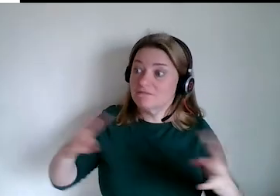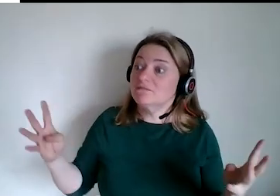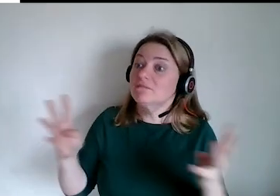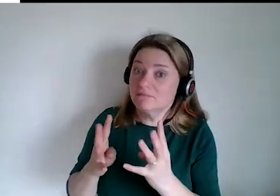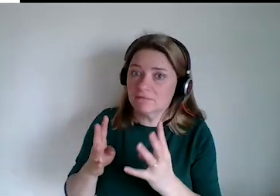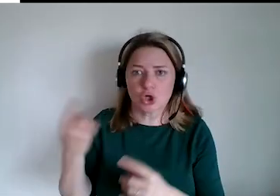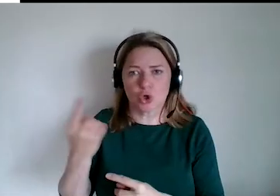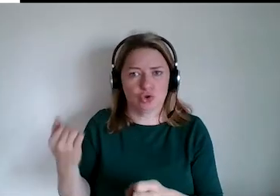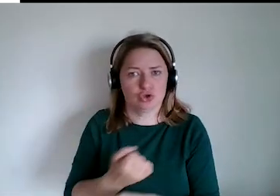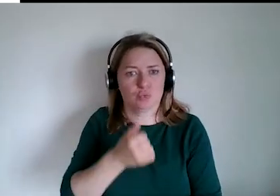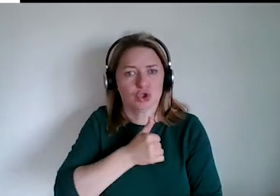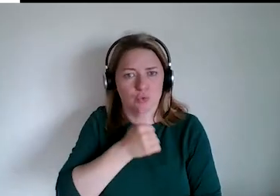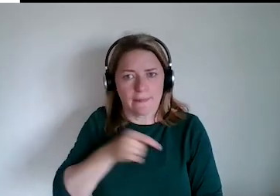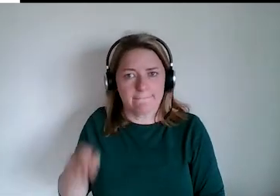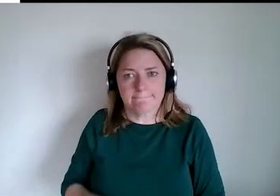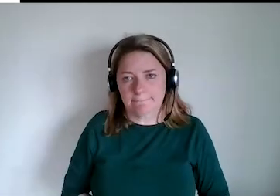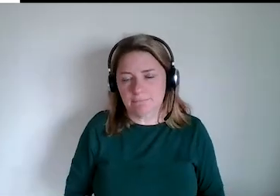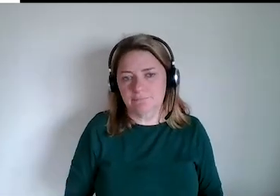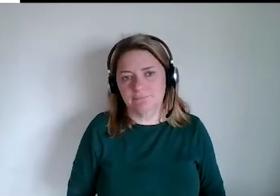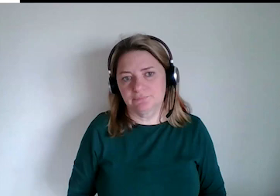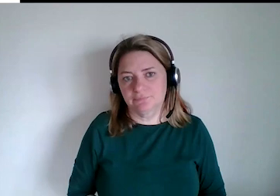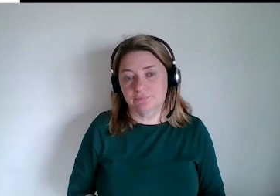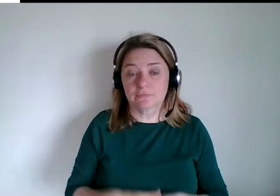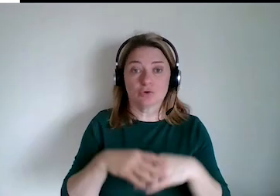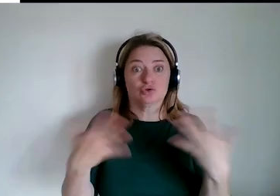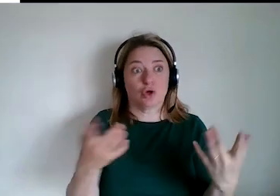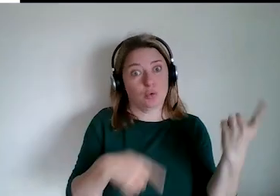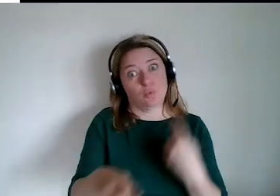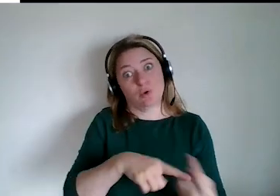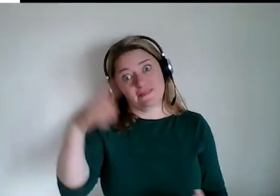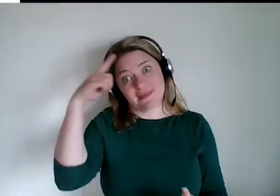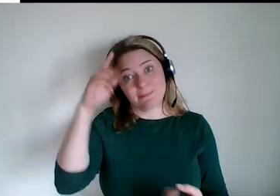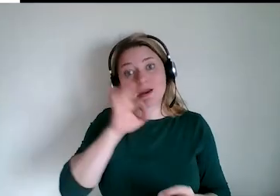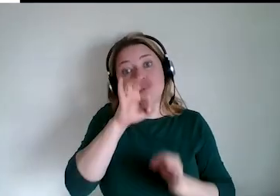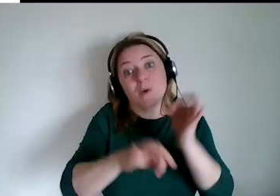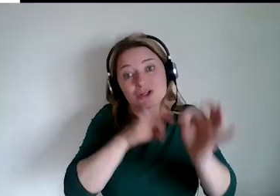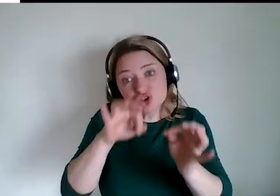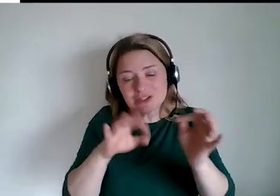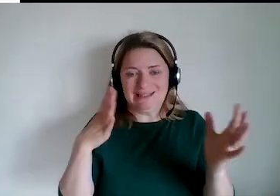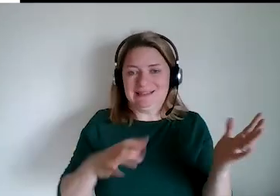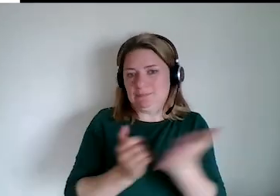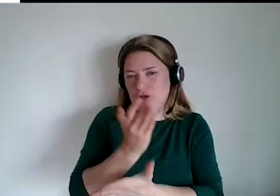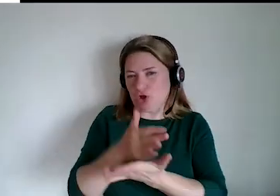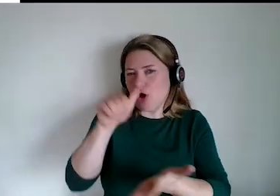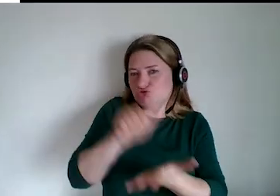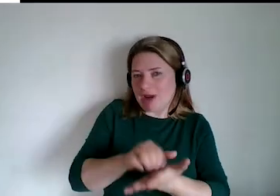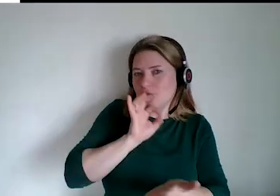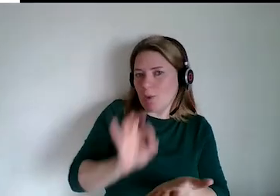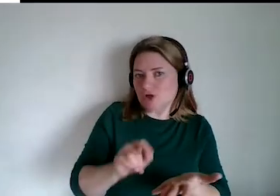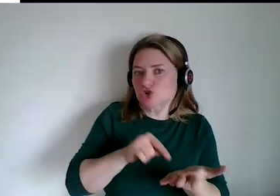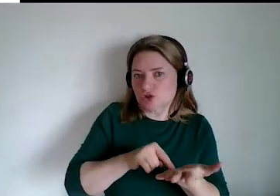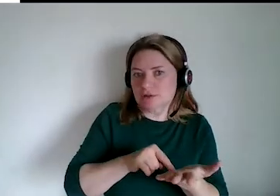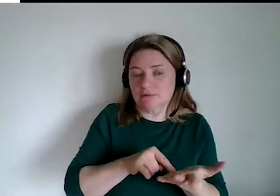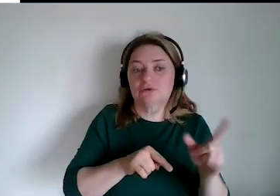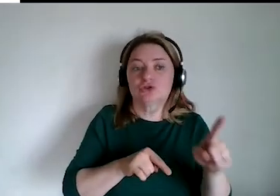them for? So when you think about a question, it has to be the right question. So first of all, you have to